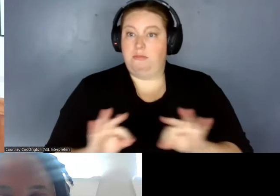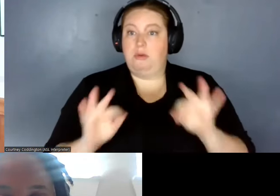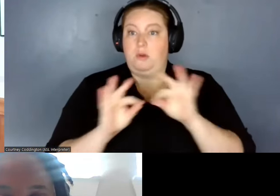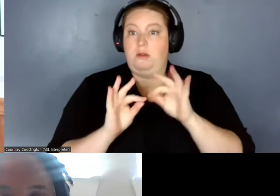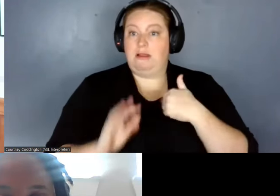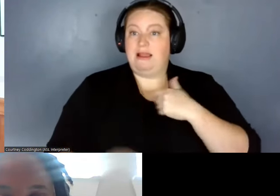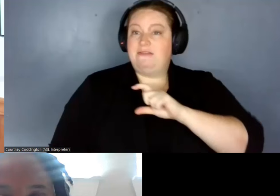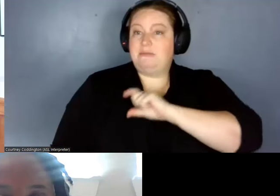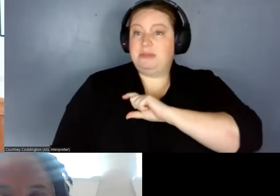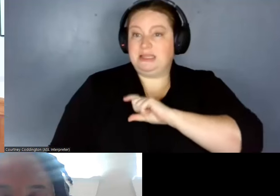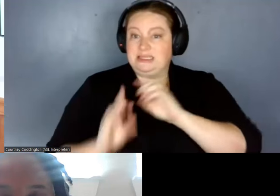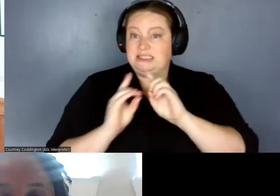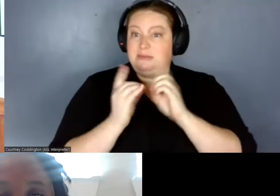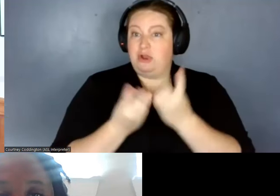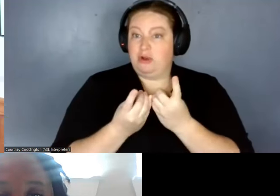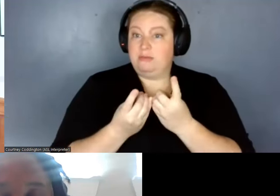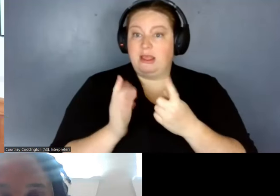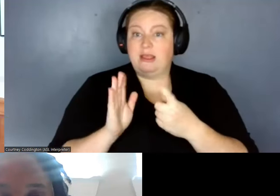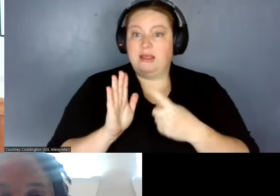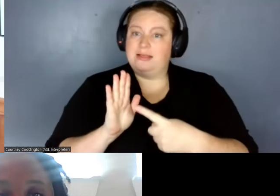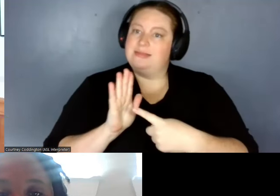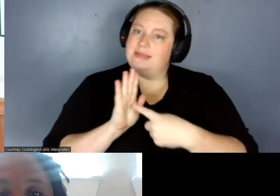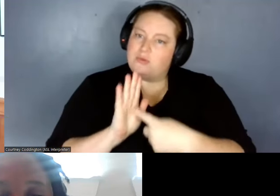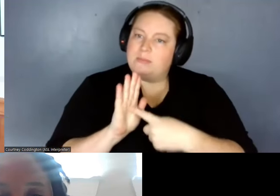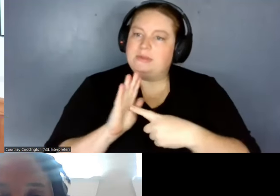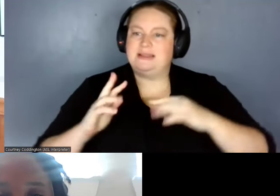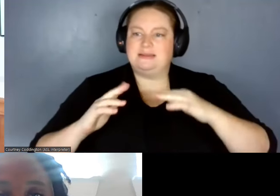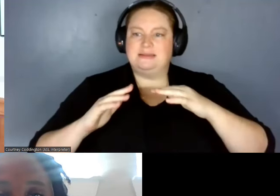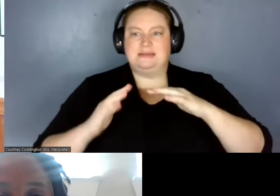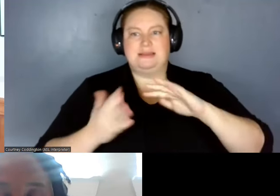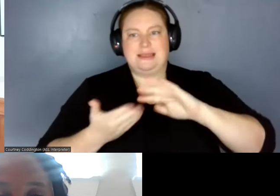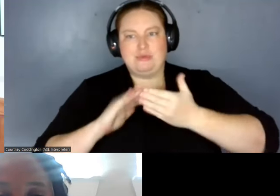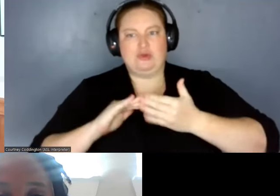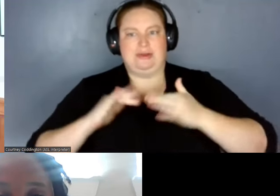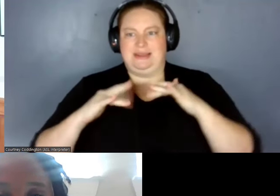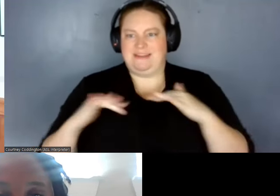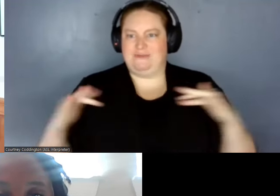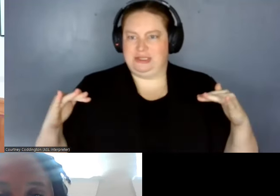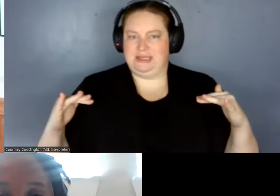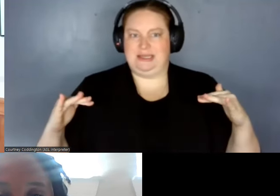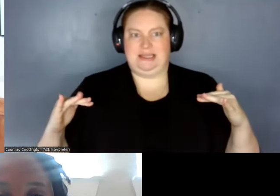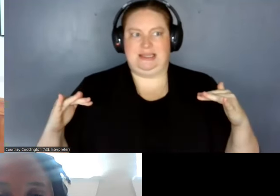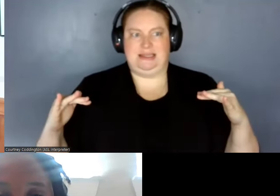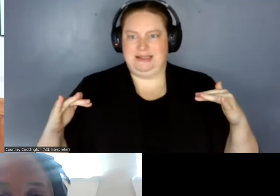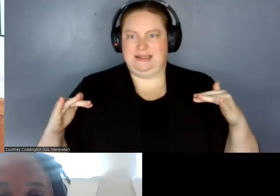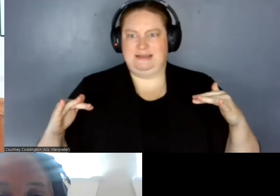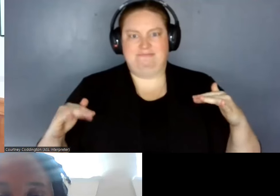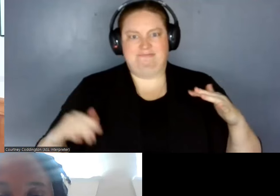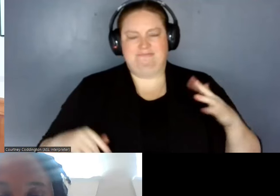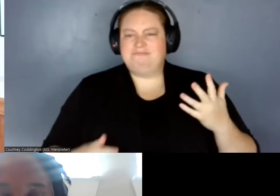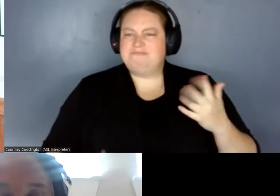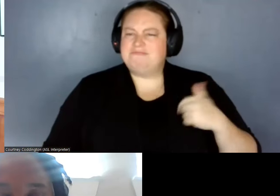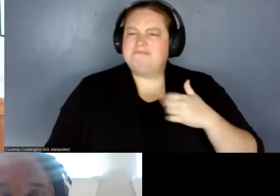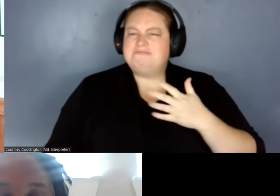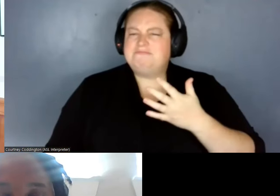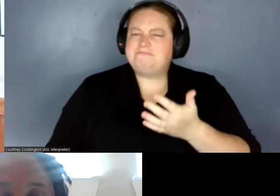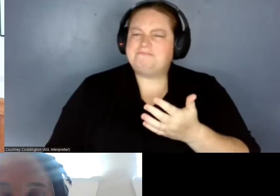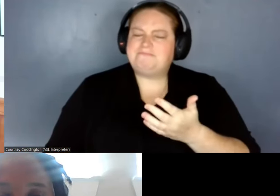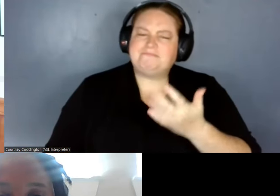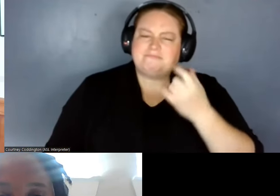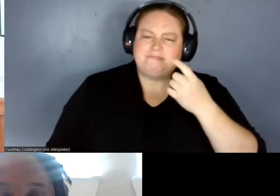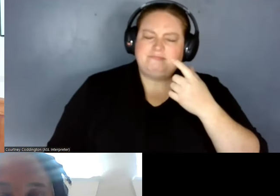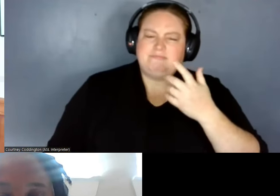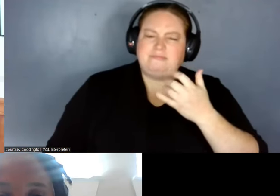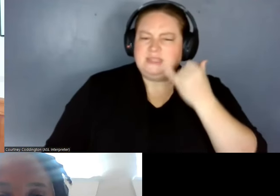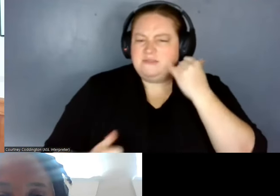police department that represents the diversity of the community that it serves. Wondered if you could just share